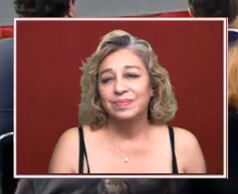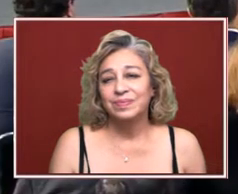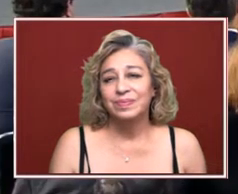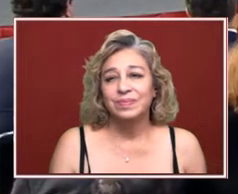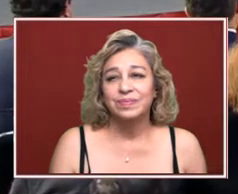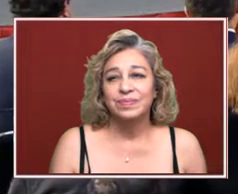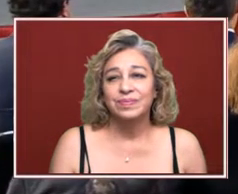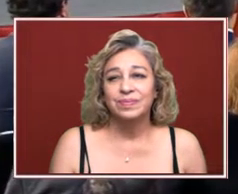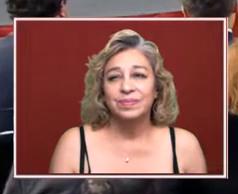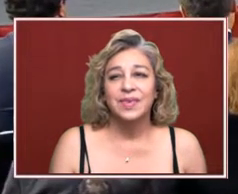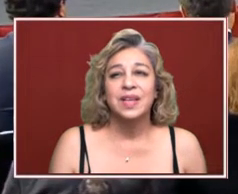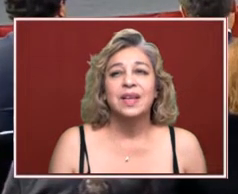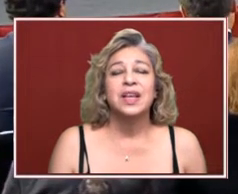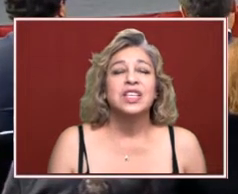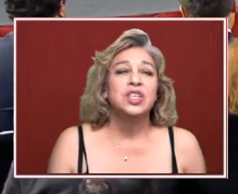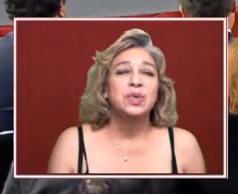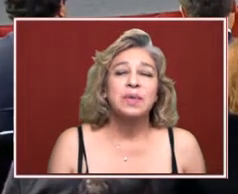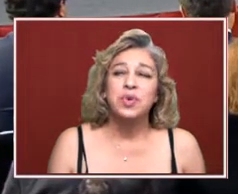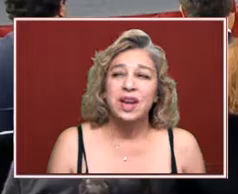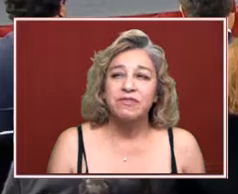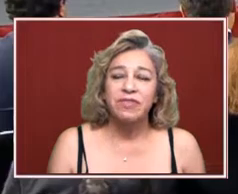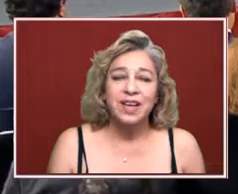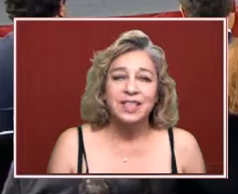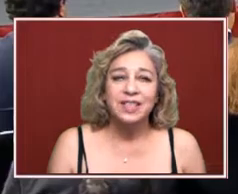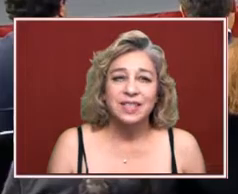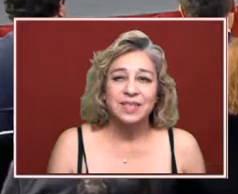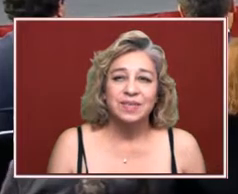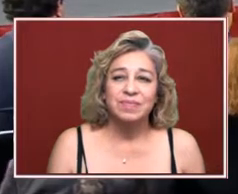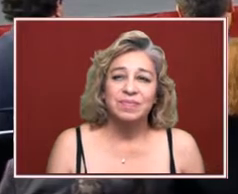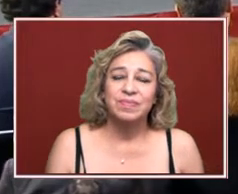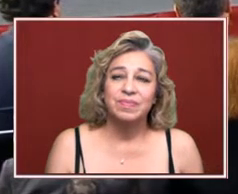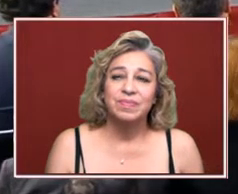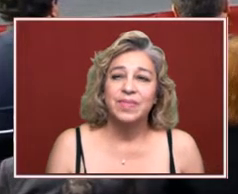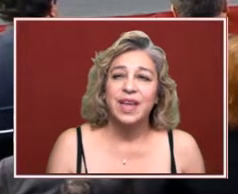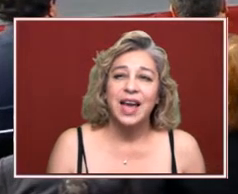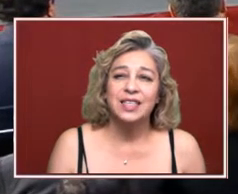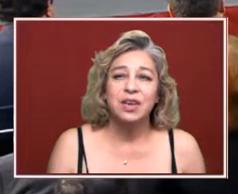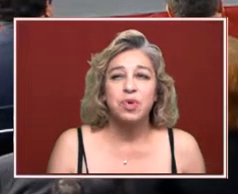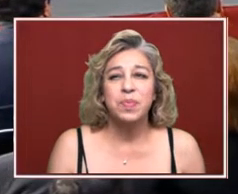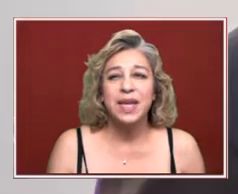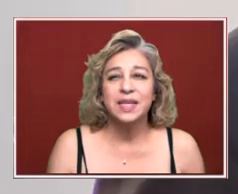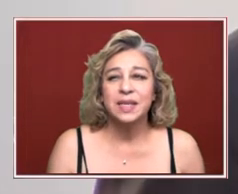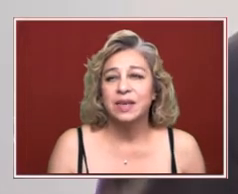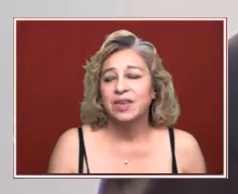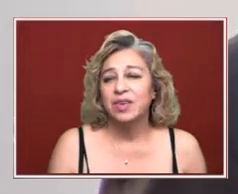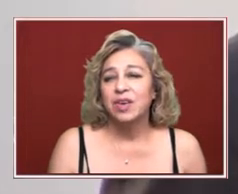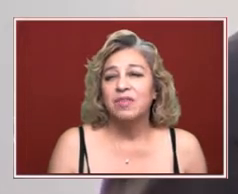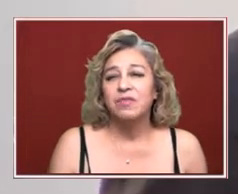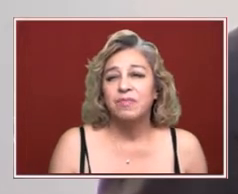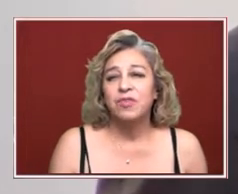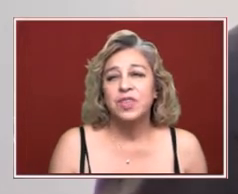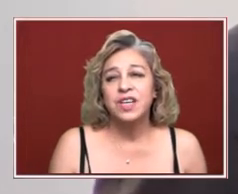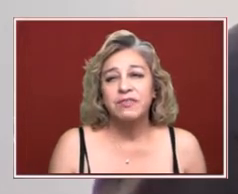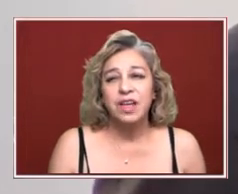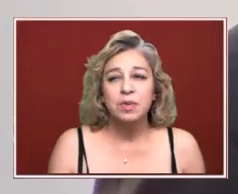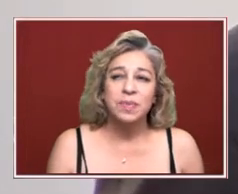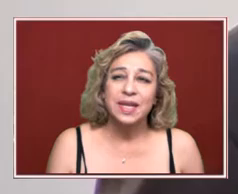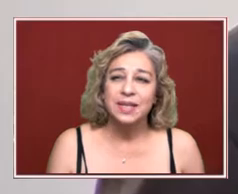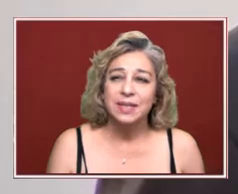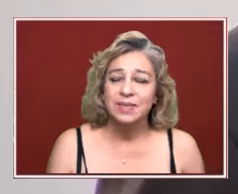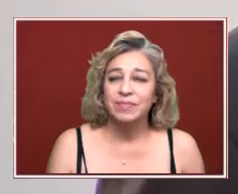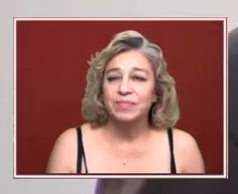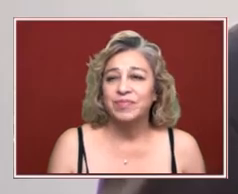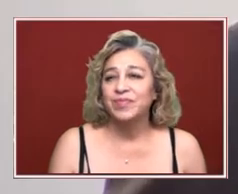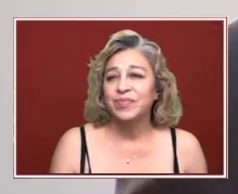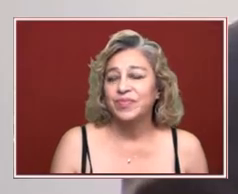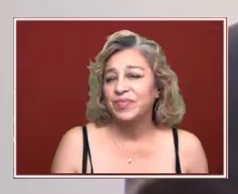Liberar fondos. To liberate funds. Repito, para el desarrollo. For the development.